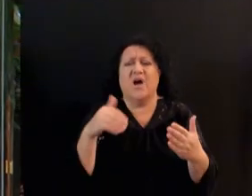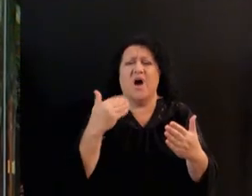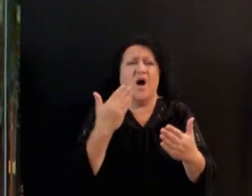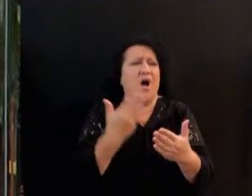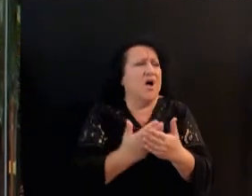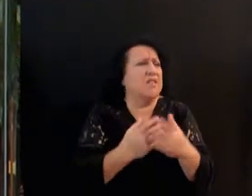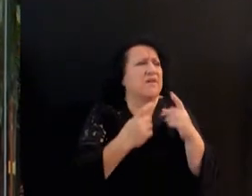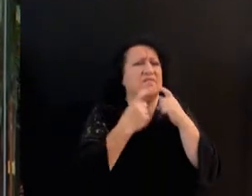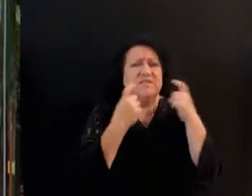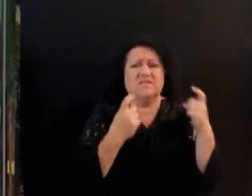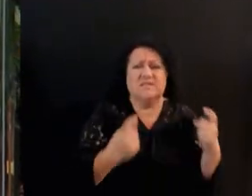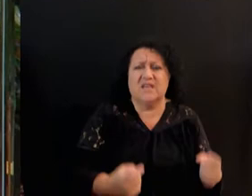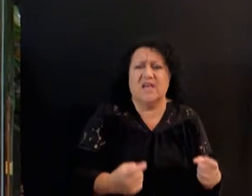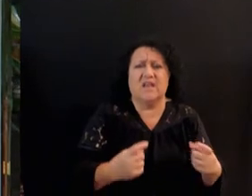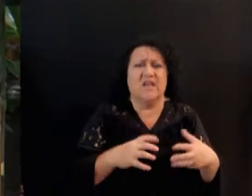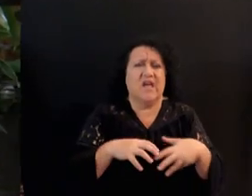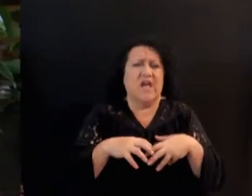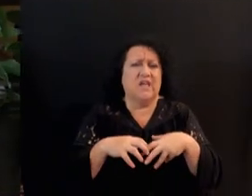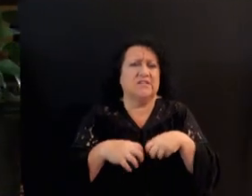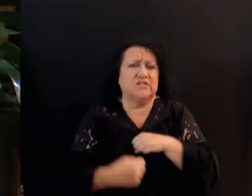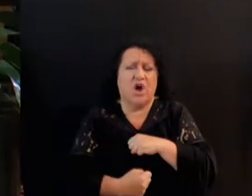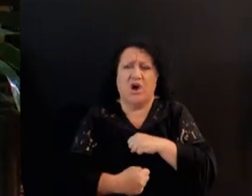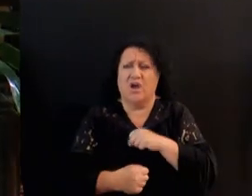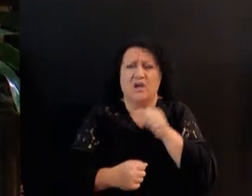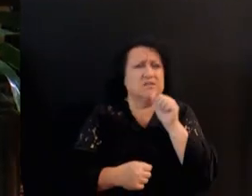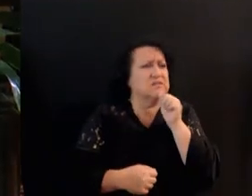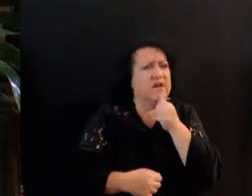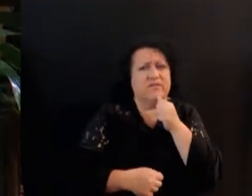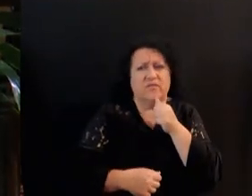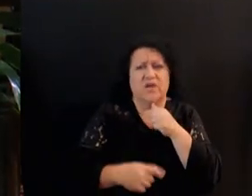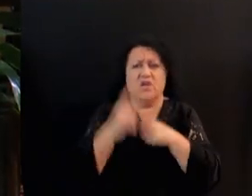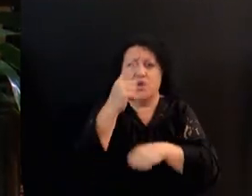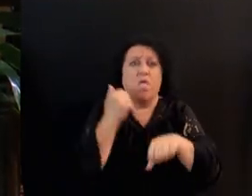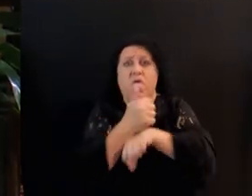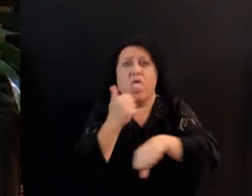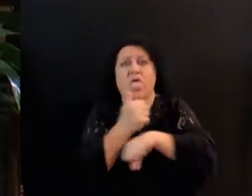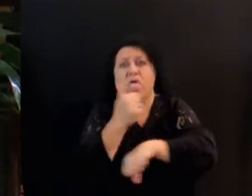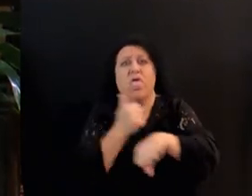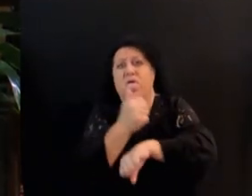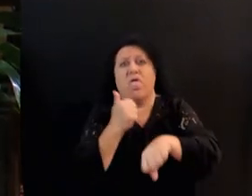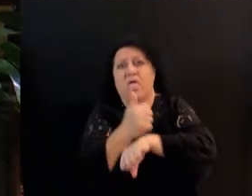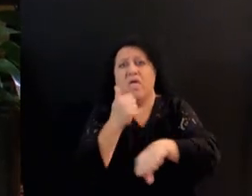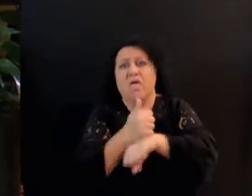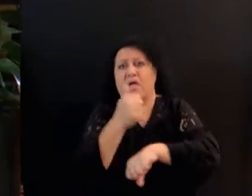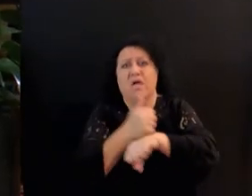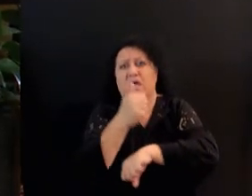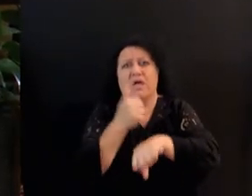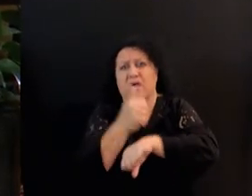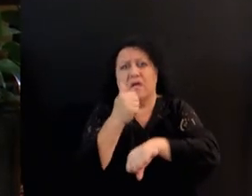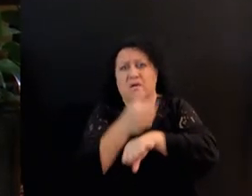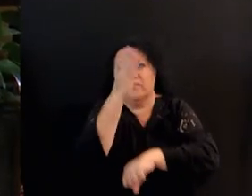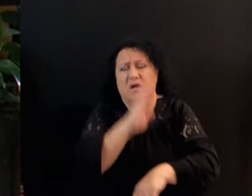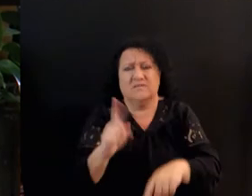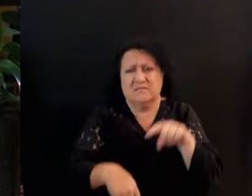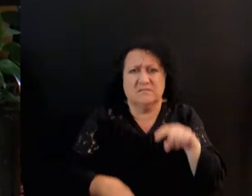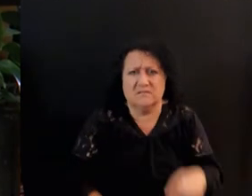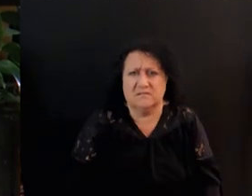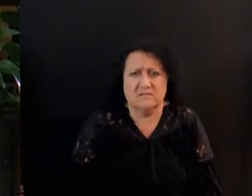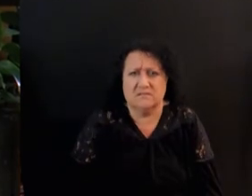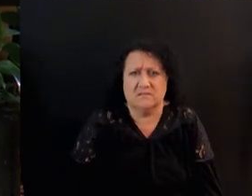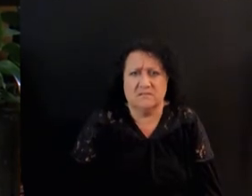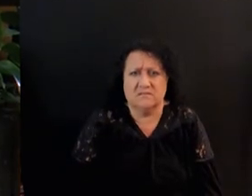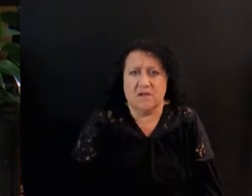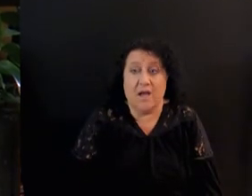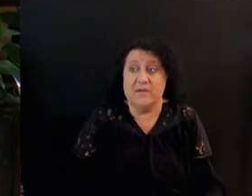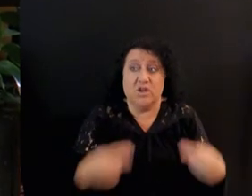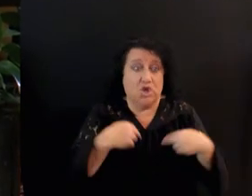and sorrow and suffering that part of existence in this world entails. Human beings do terrible things to